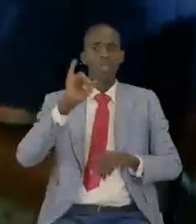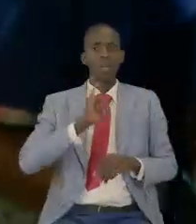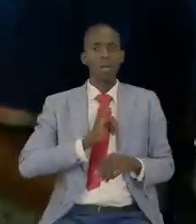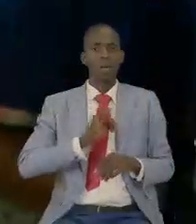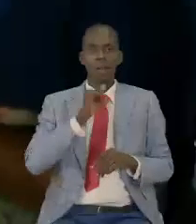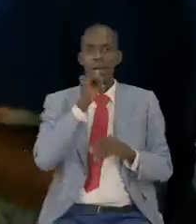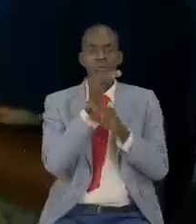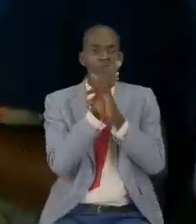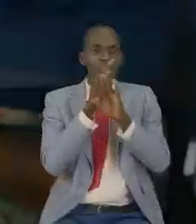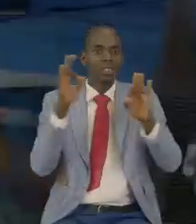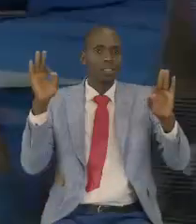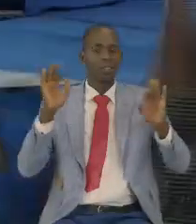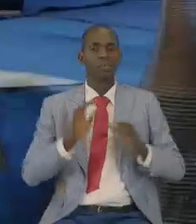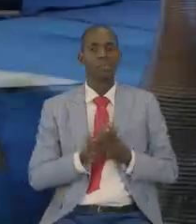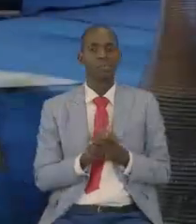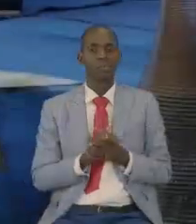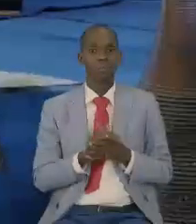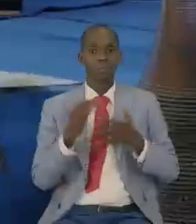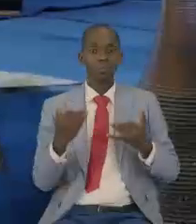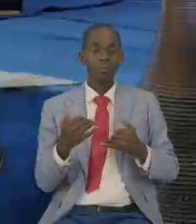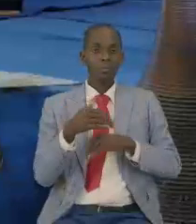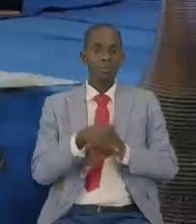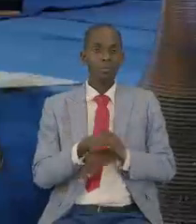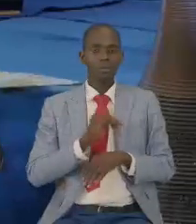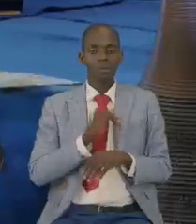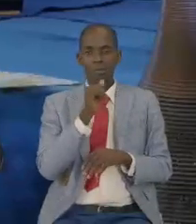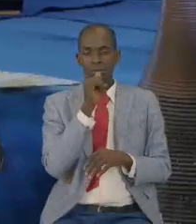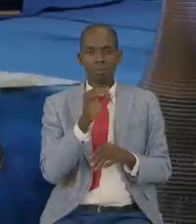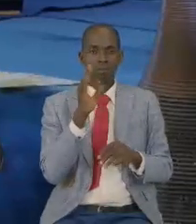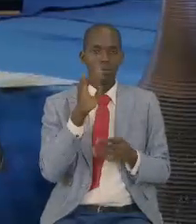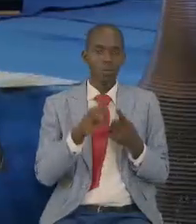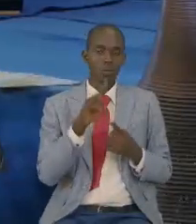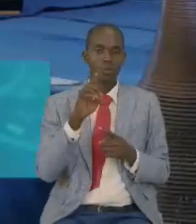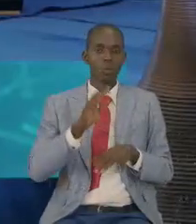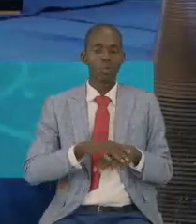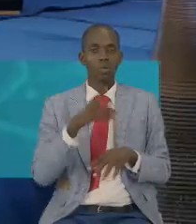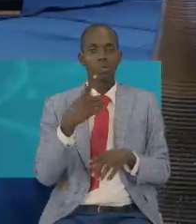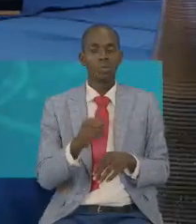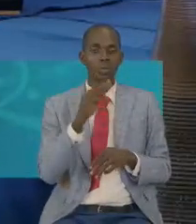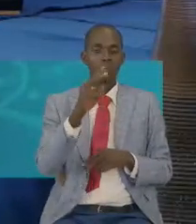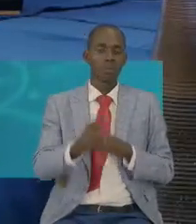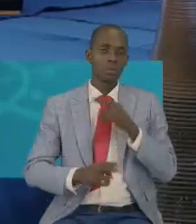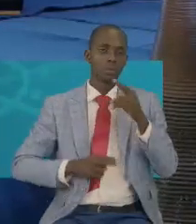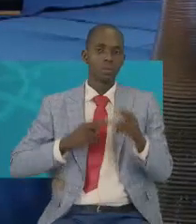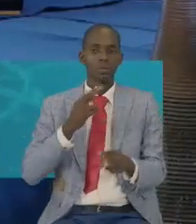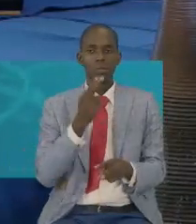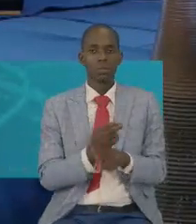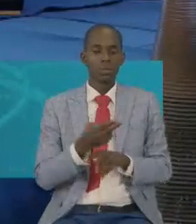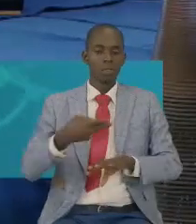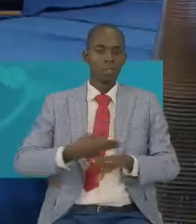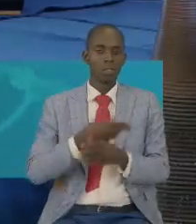Tonight, I'm talking to you on the universal lamp for our eternal